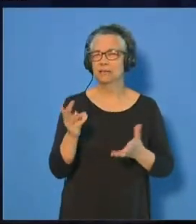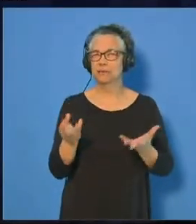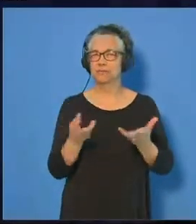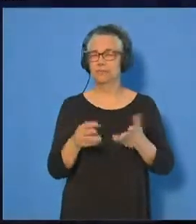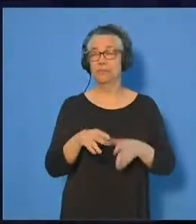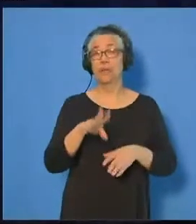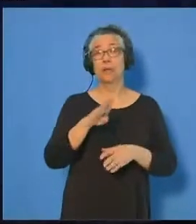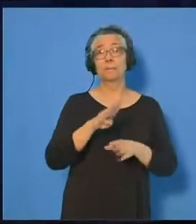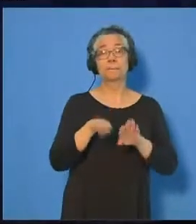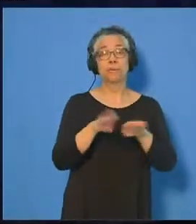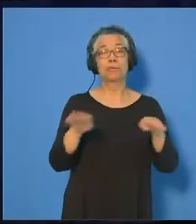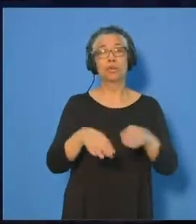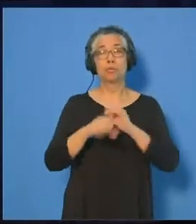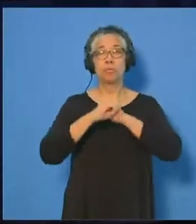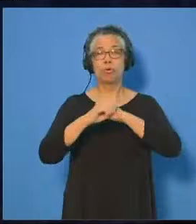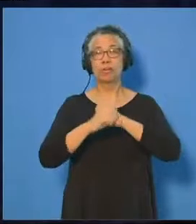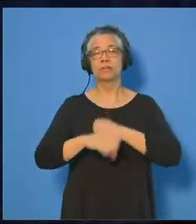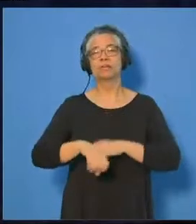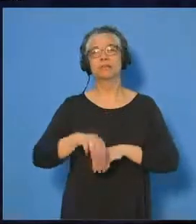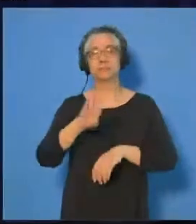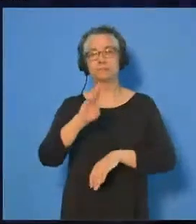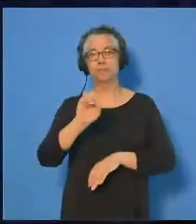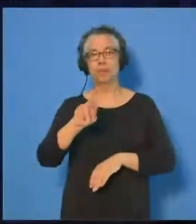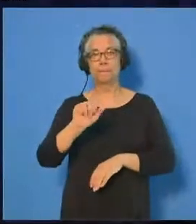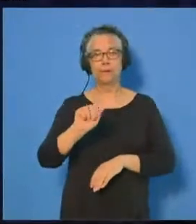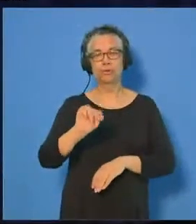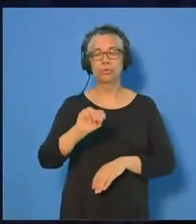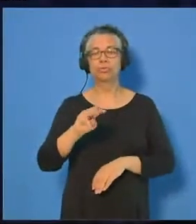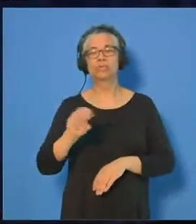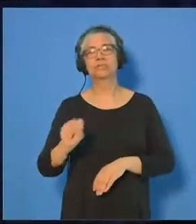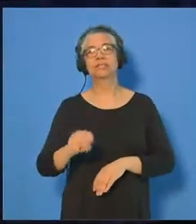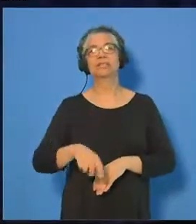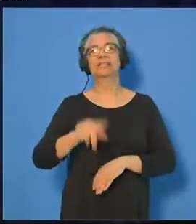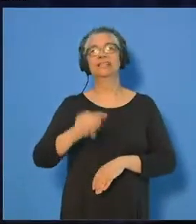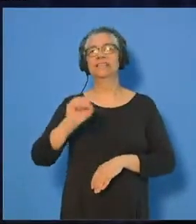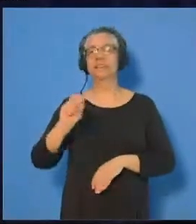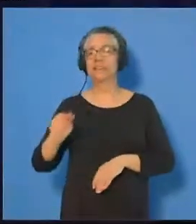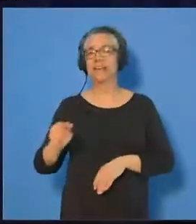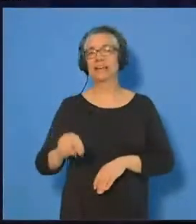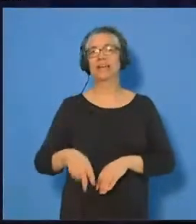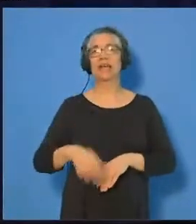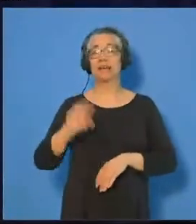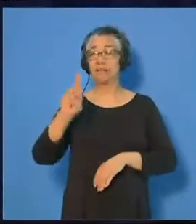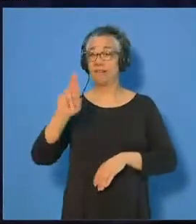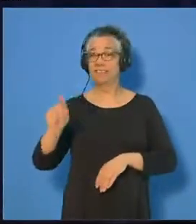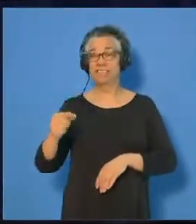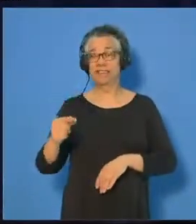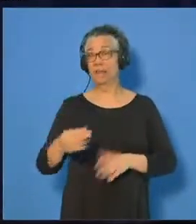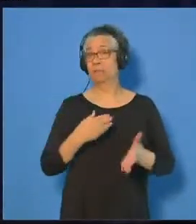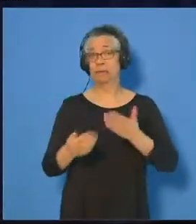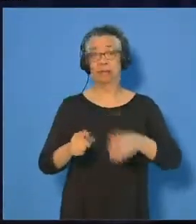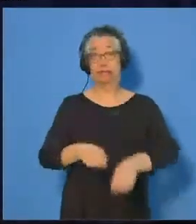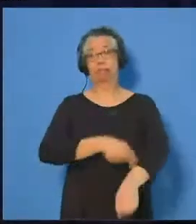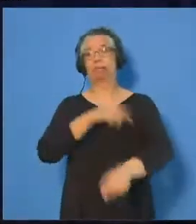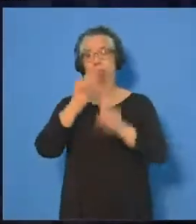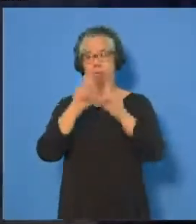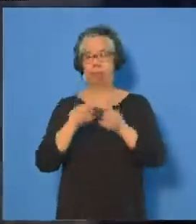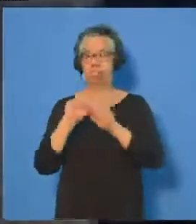Royal Gazette, Media Maya, Burr News, and also TNN. So it might be a very long question and answer period.